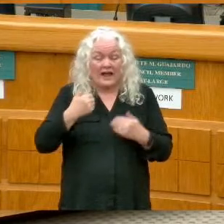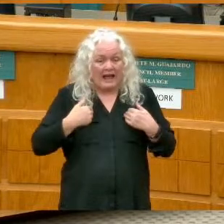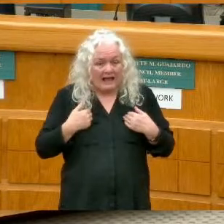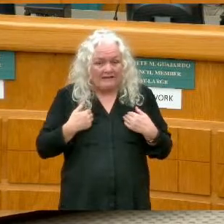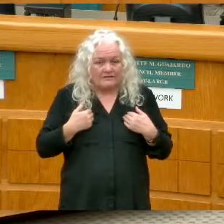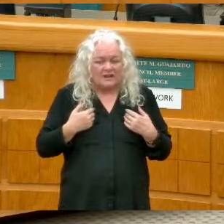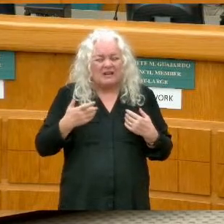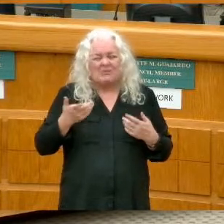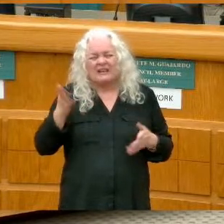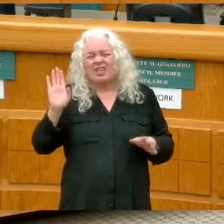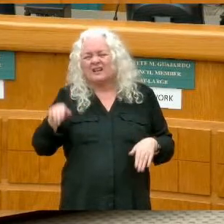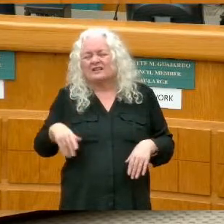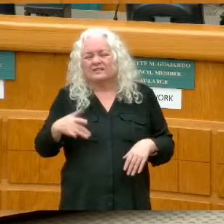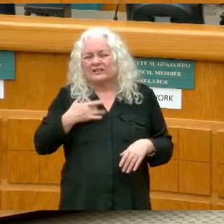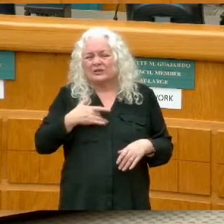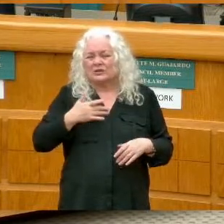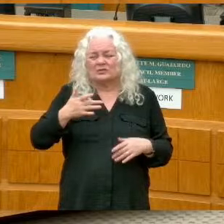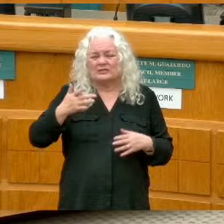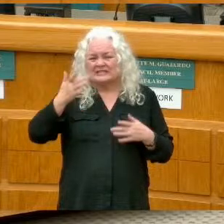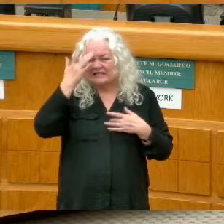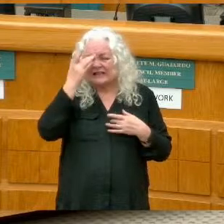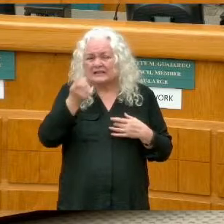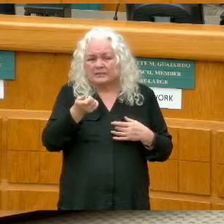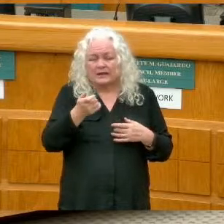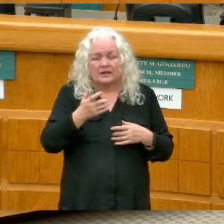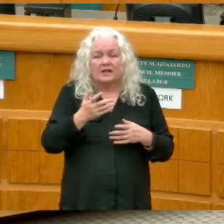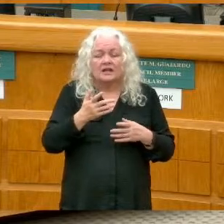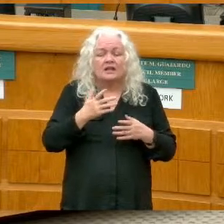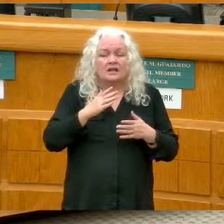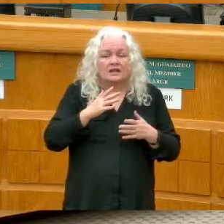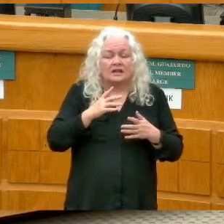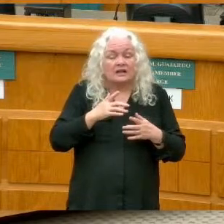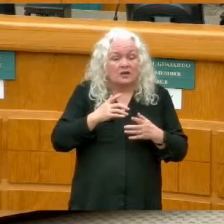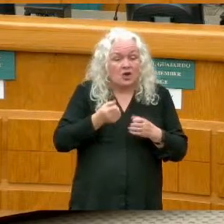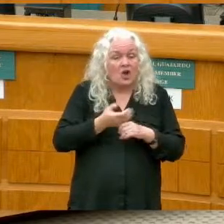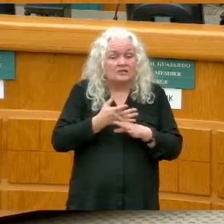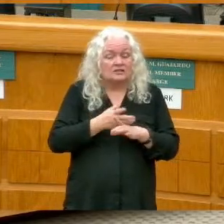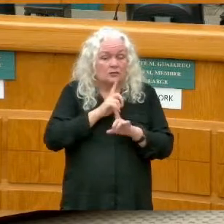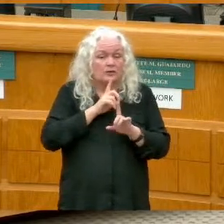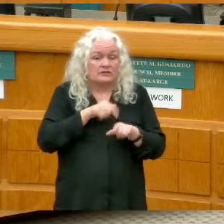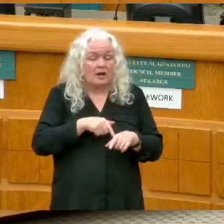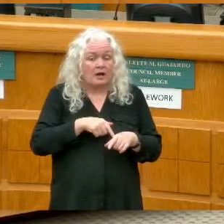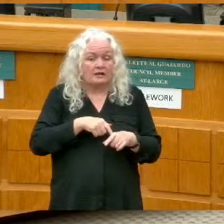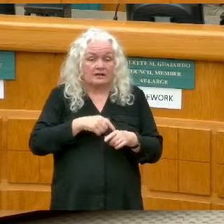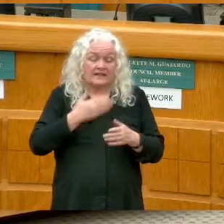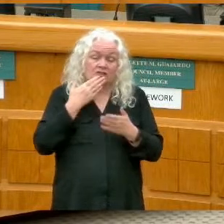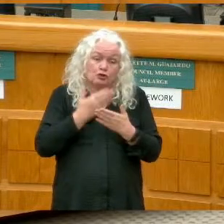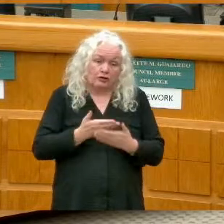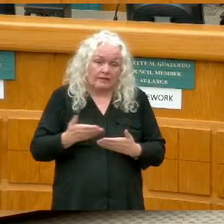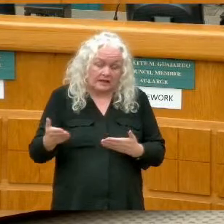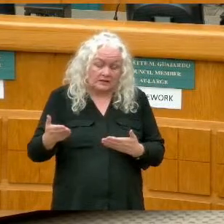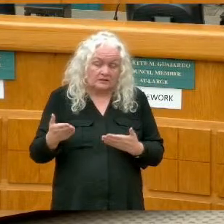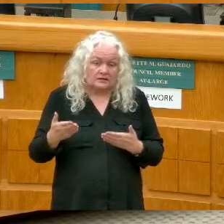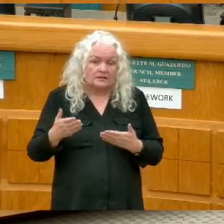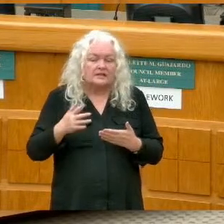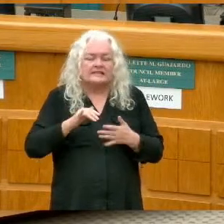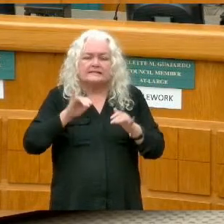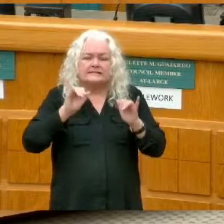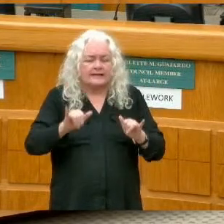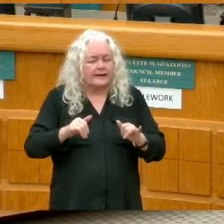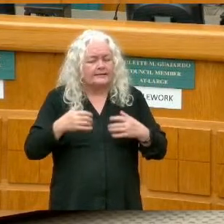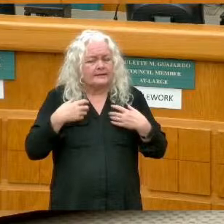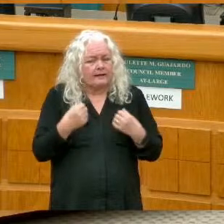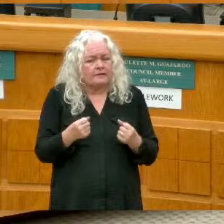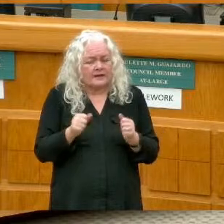you feel a little ill. That just means it's causing an immune response, which is actually a good thing. Stay as healthy